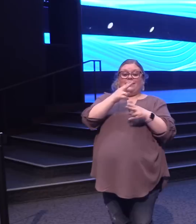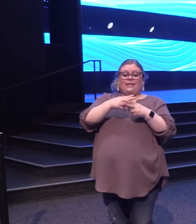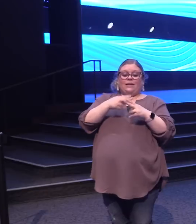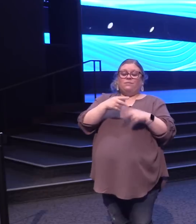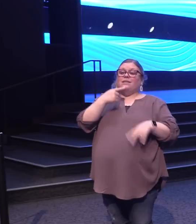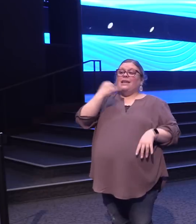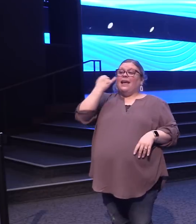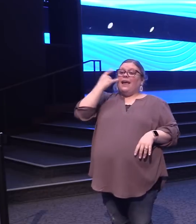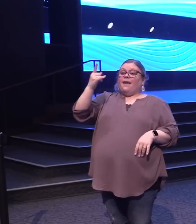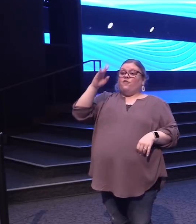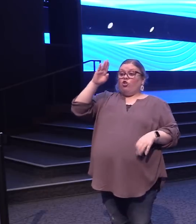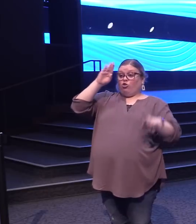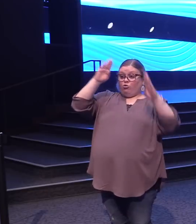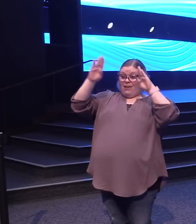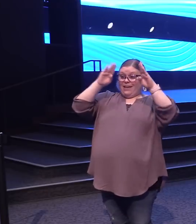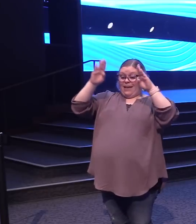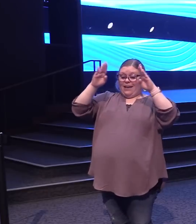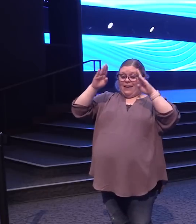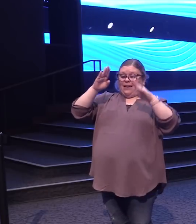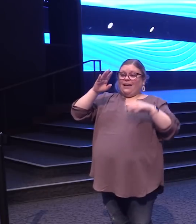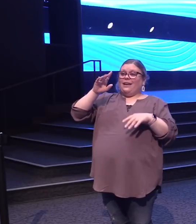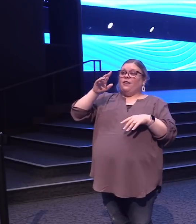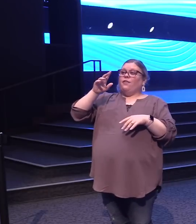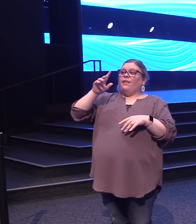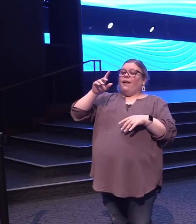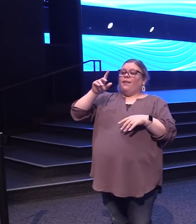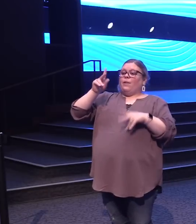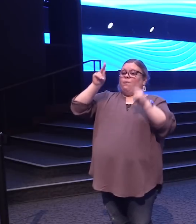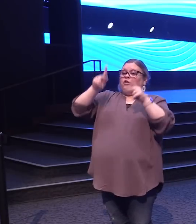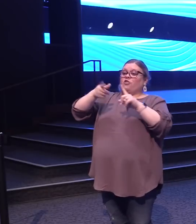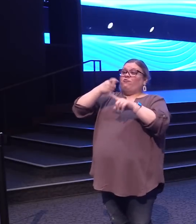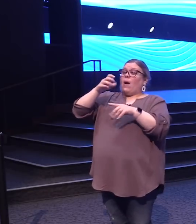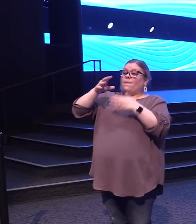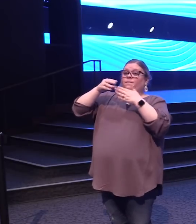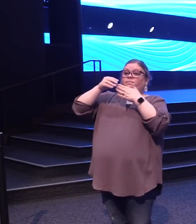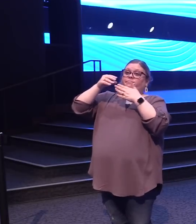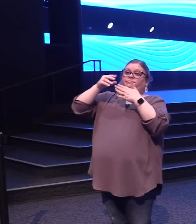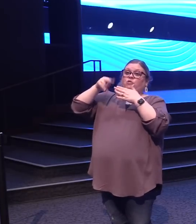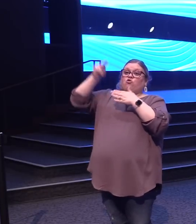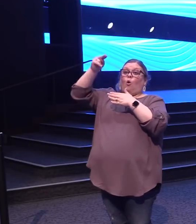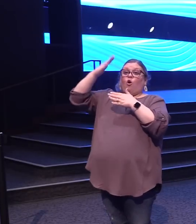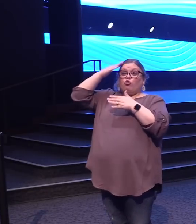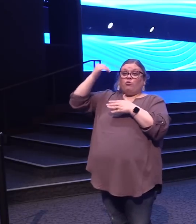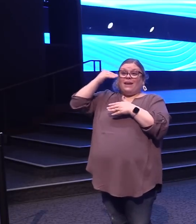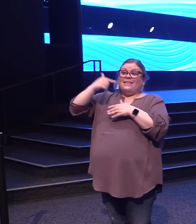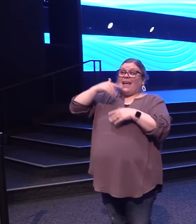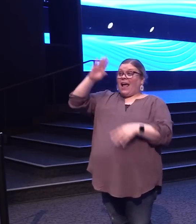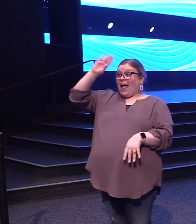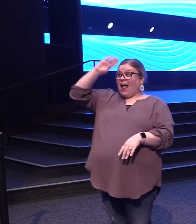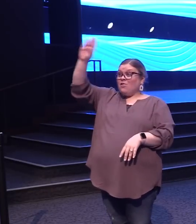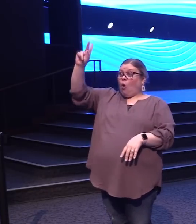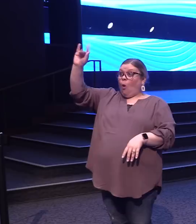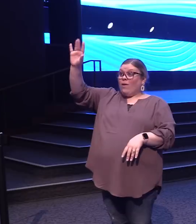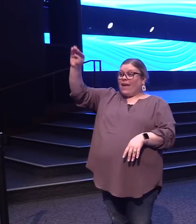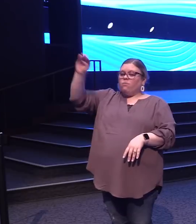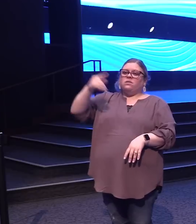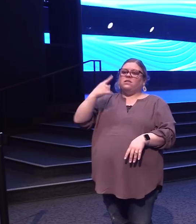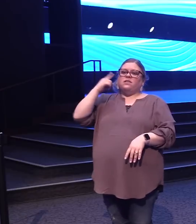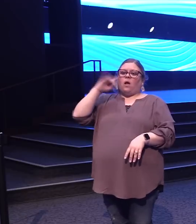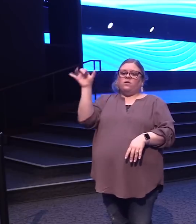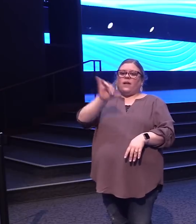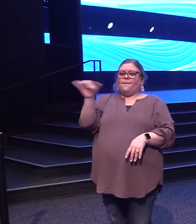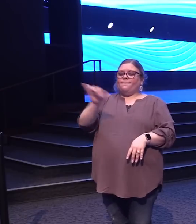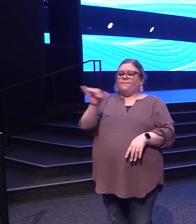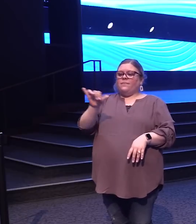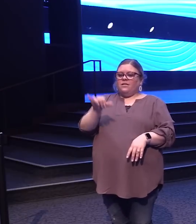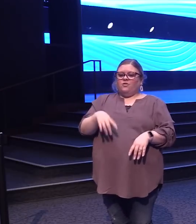the leader of North Korea, you say Joakim, so that's the way you say his name, all right? But Joakim Lundqvist is